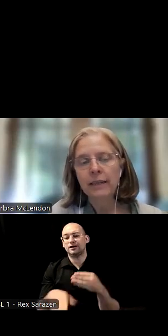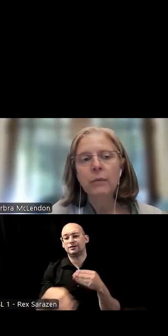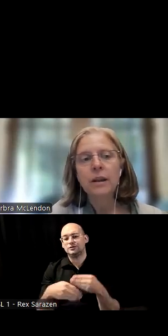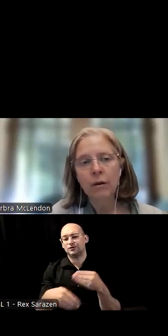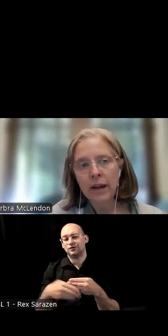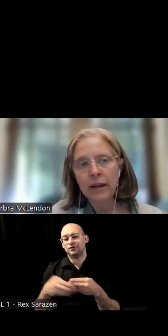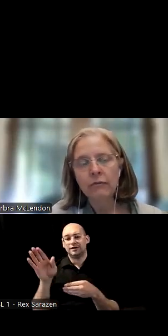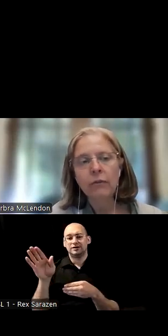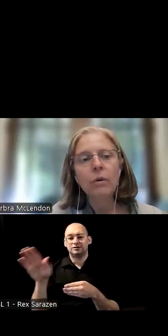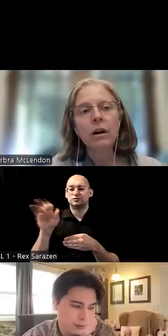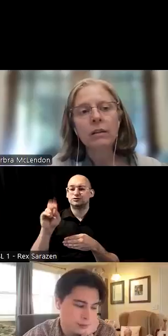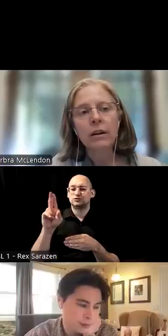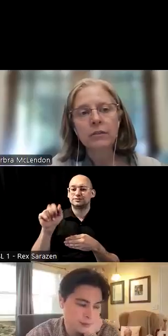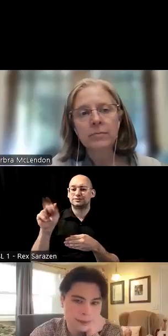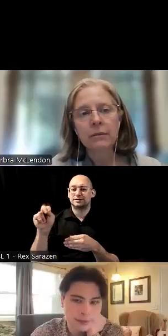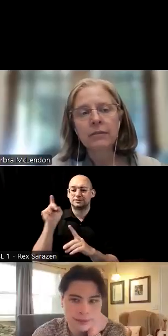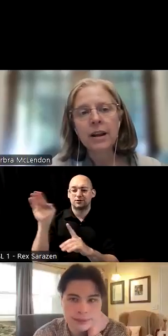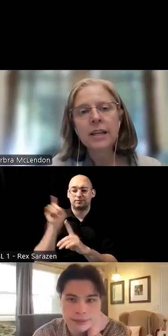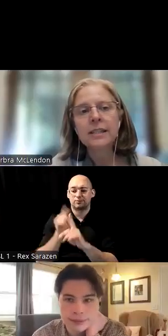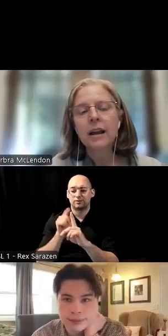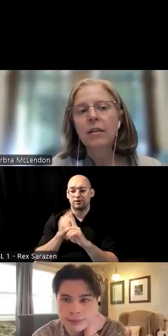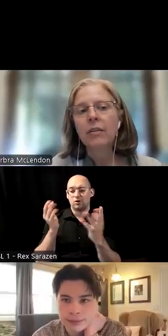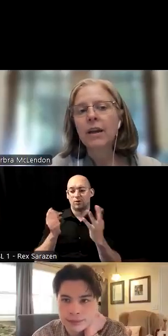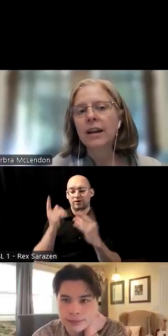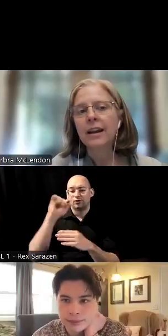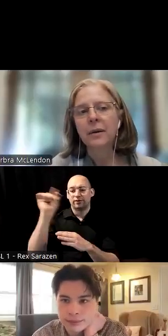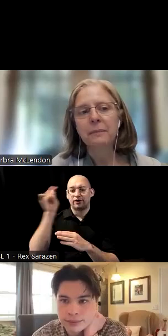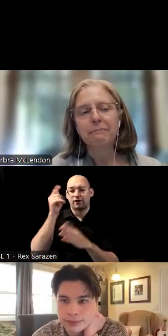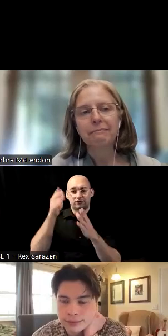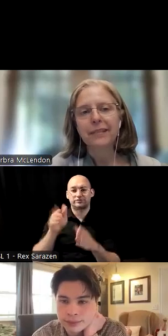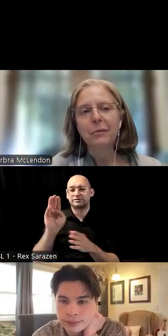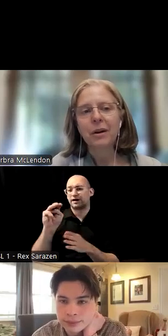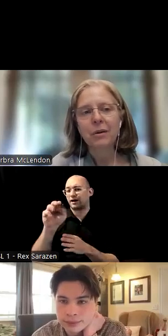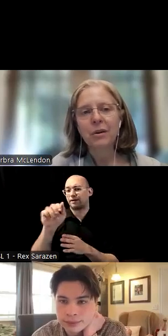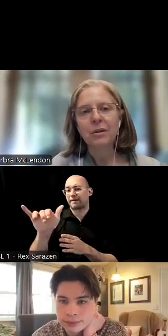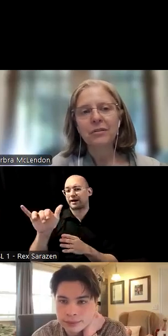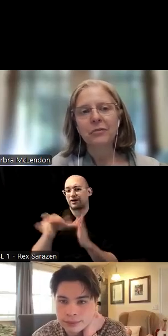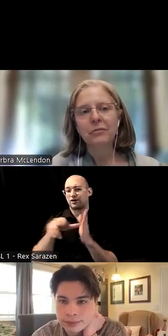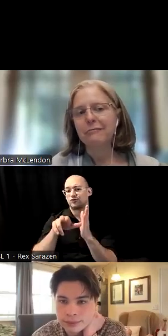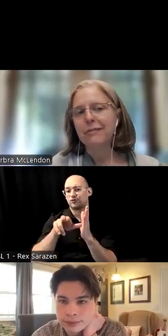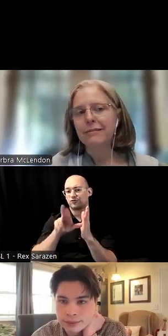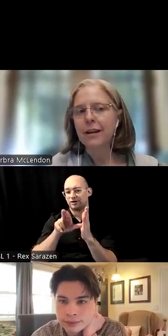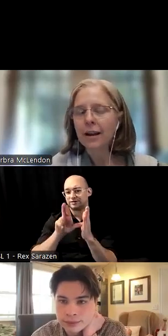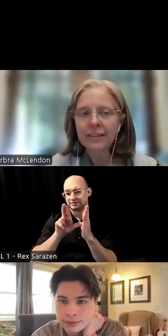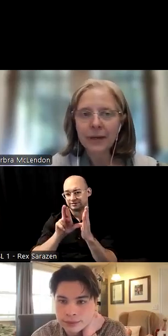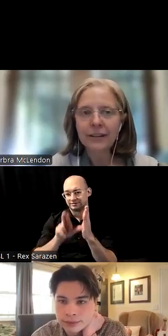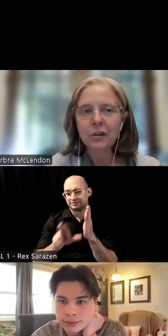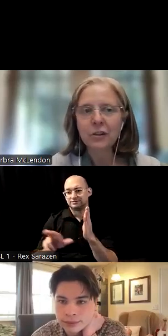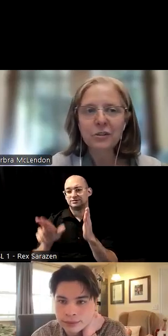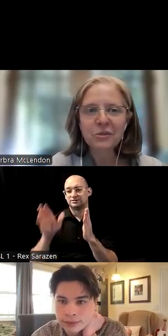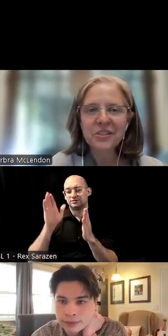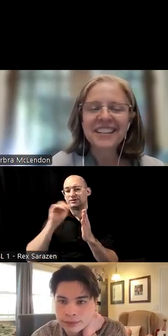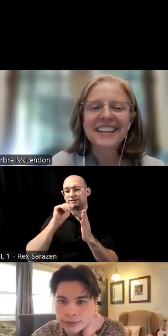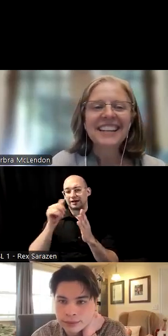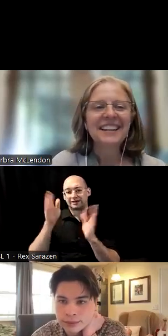point that we are waiting for the governor's May revise, that we are all not expecting